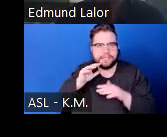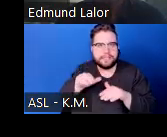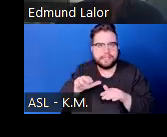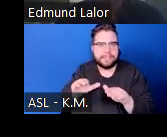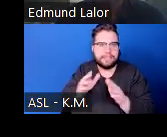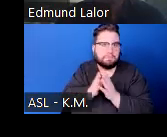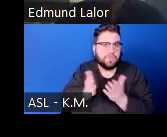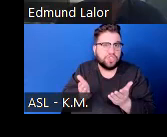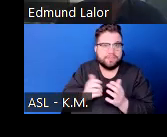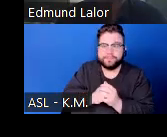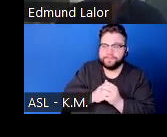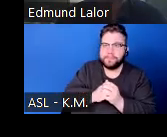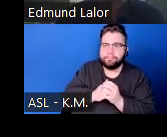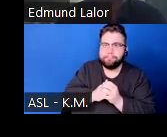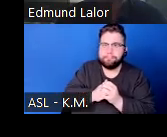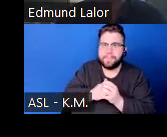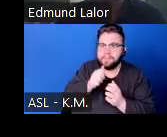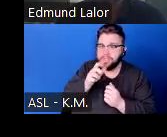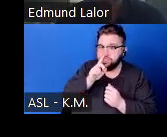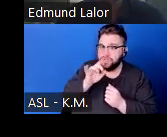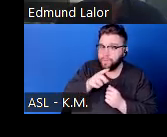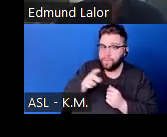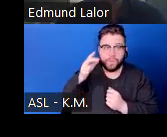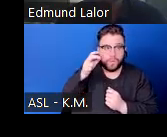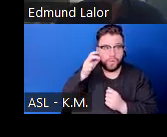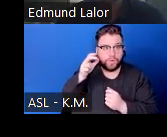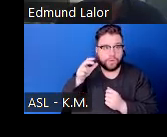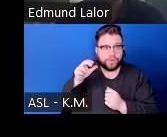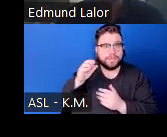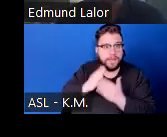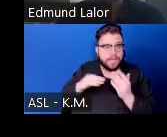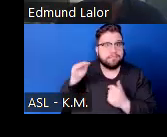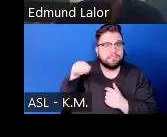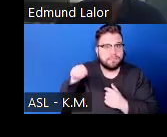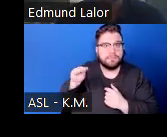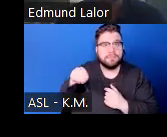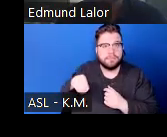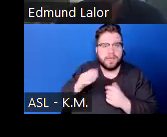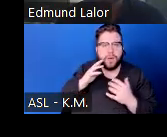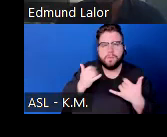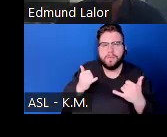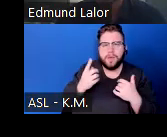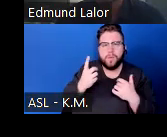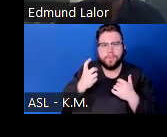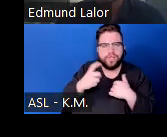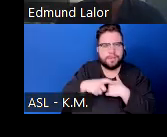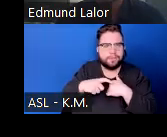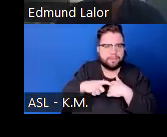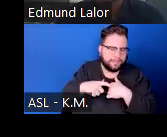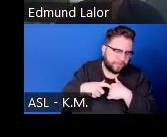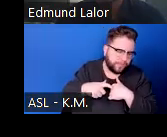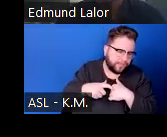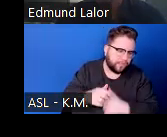So I'm hoping people were able to hear that. Maybe we can see some. So I'll play it one more time. And again, you may struggle to understand it.